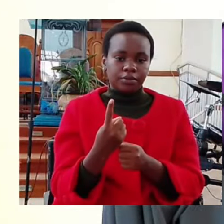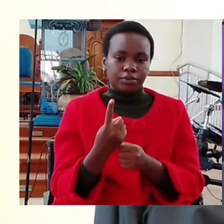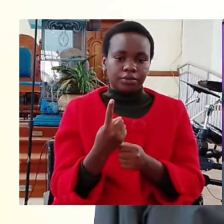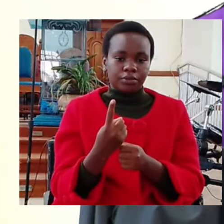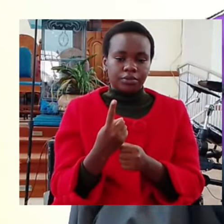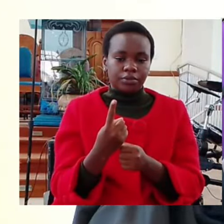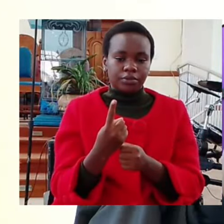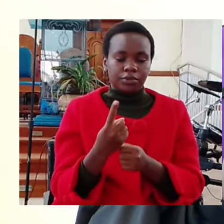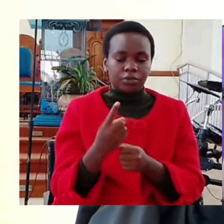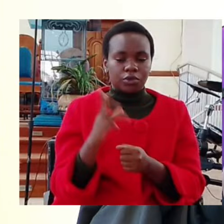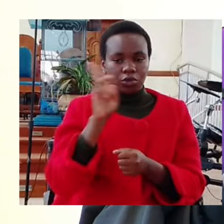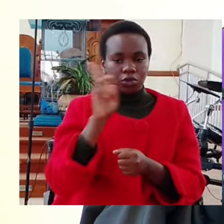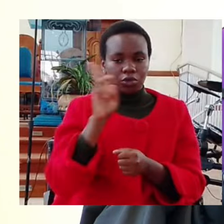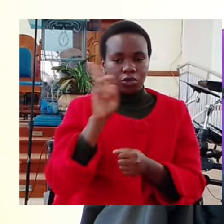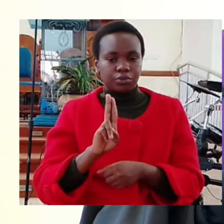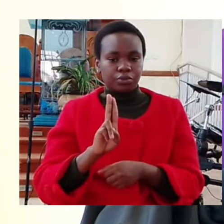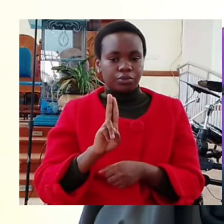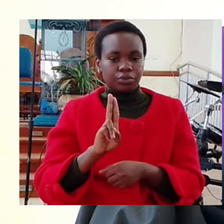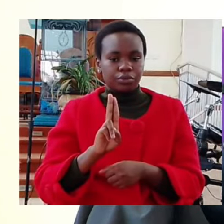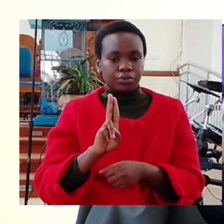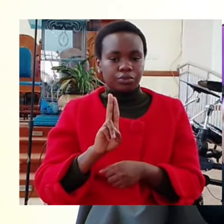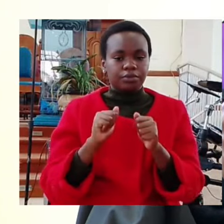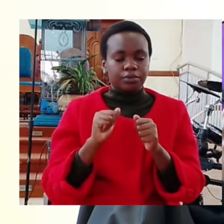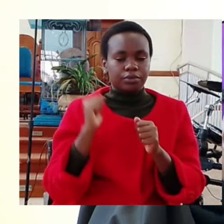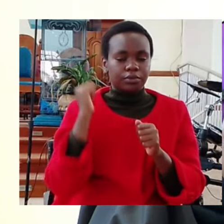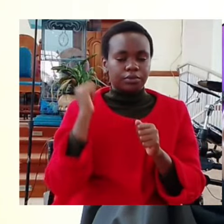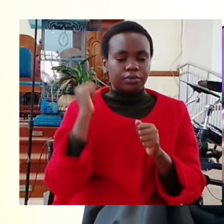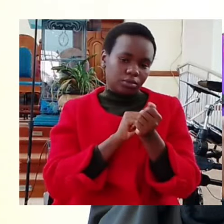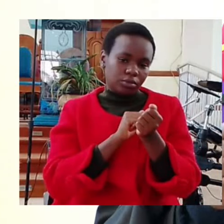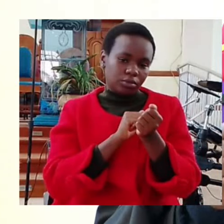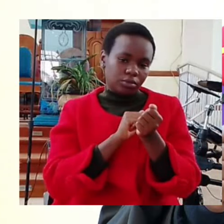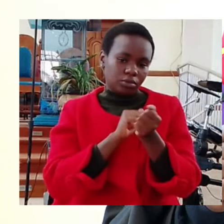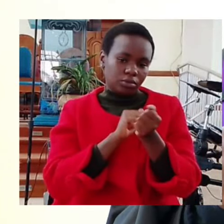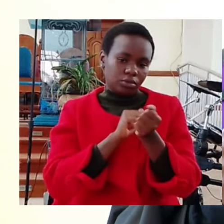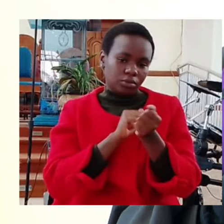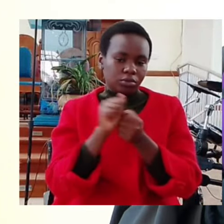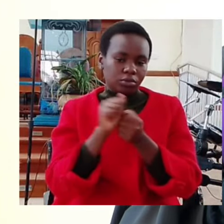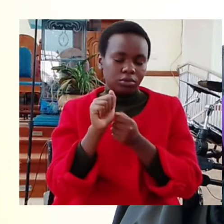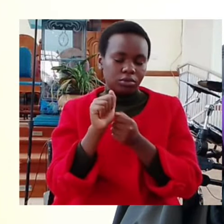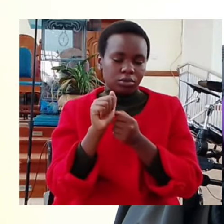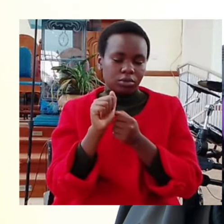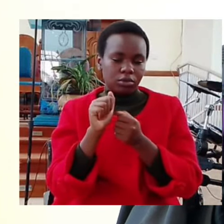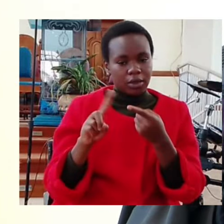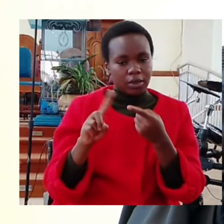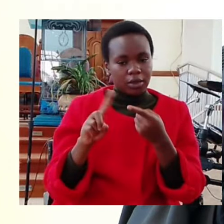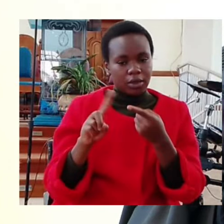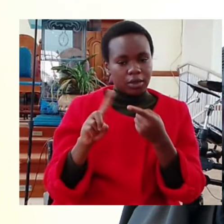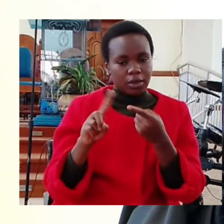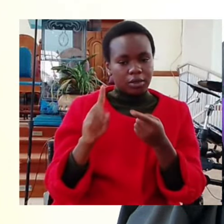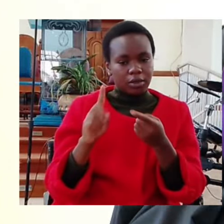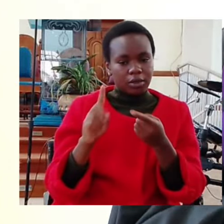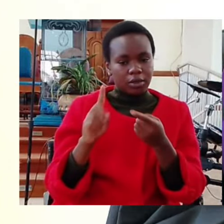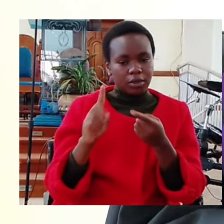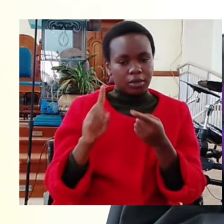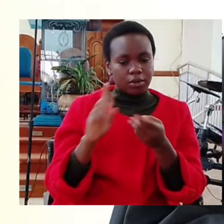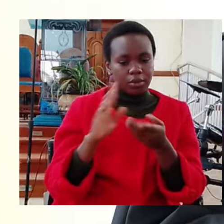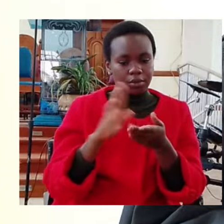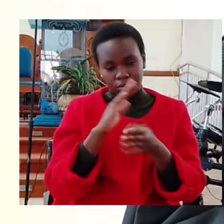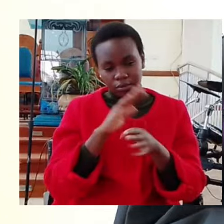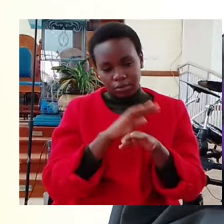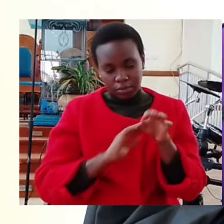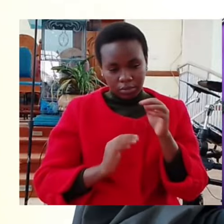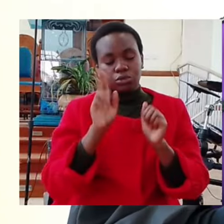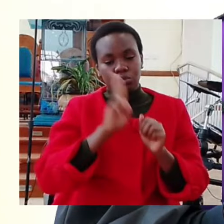tuikero hiyo rwago tihia noro tuike bandage yako hubira mwathani arogocho. Rutiga tuikero hiyo